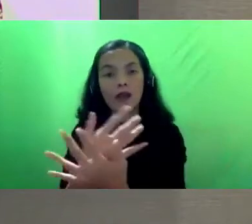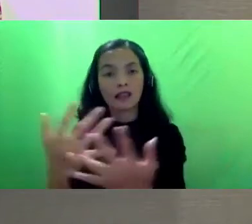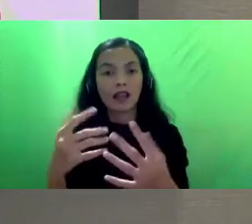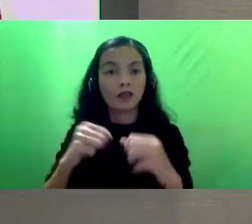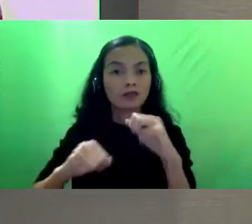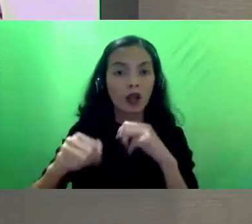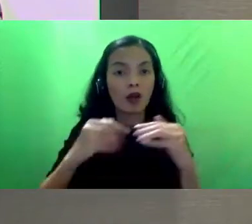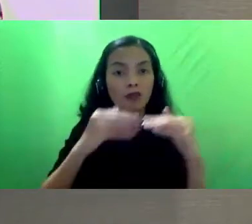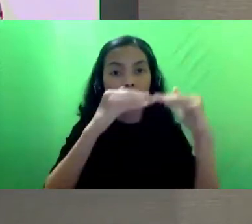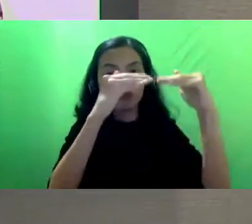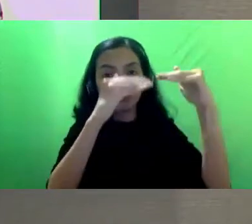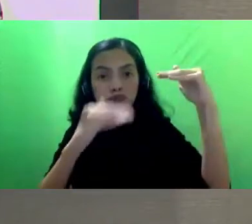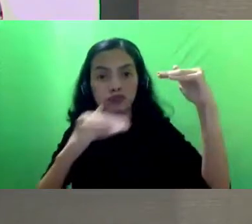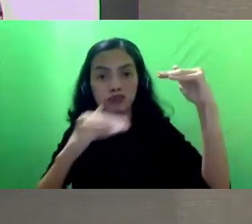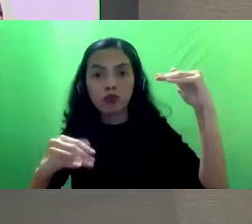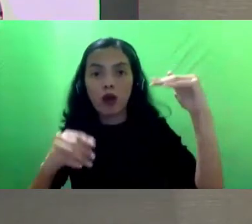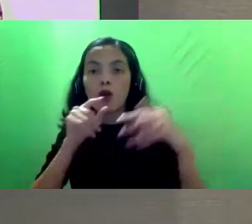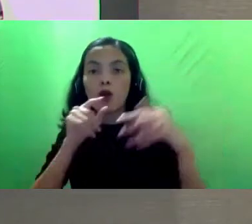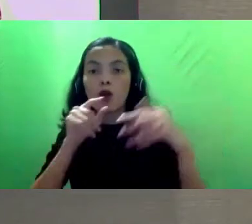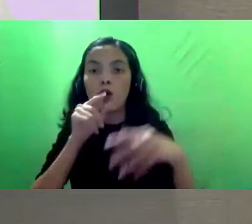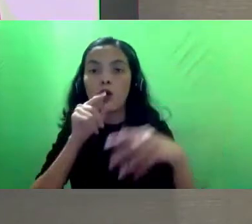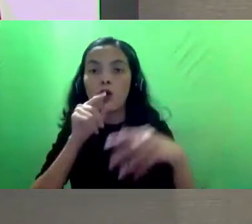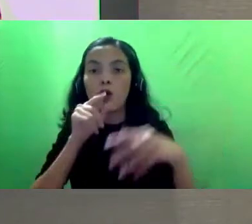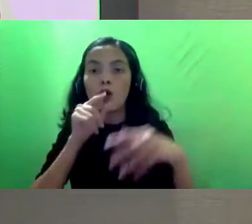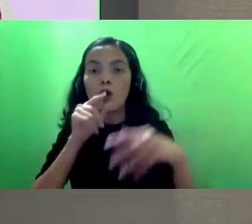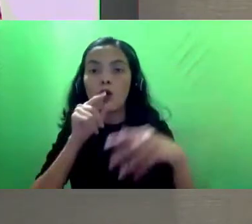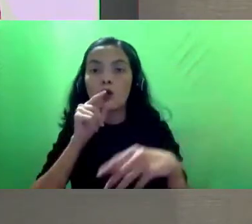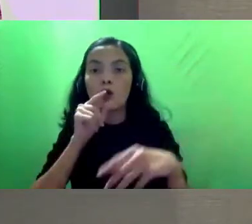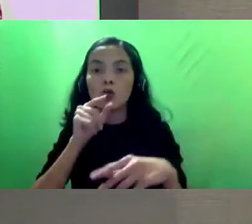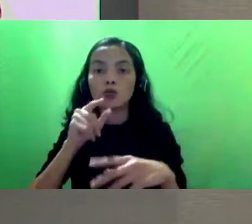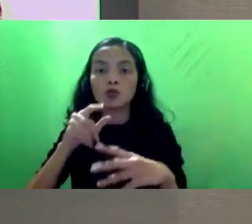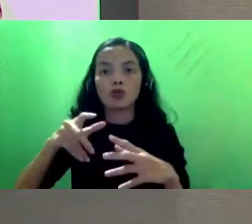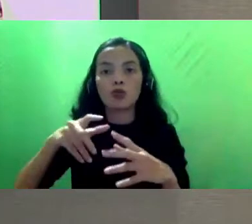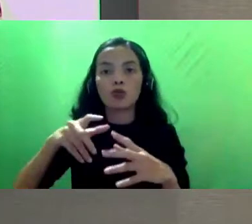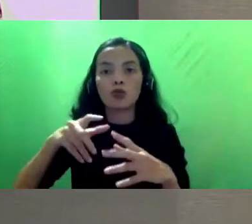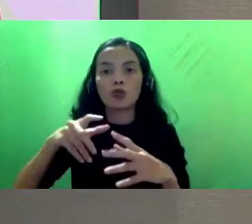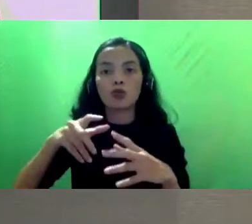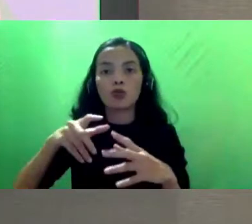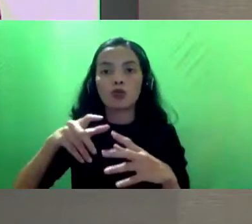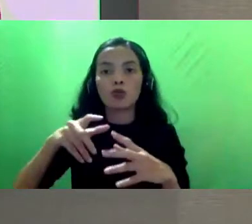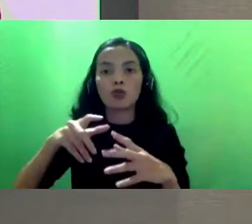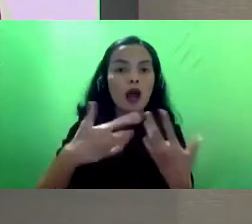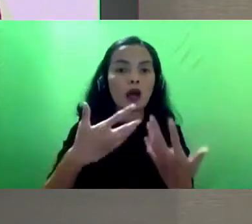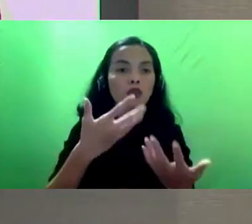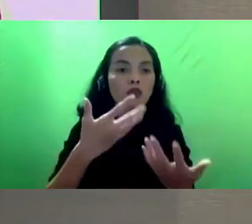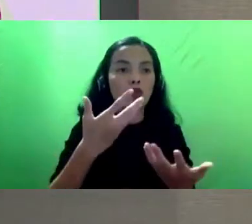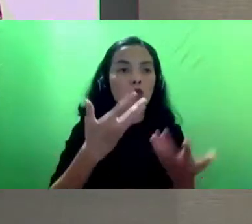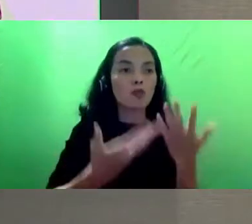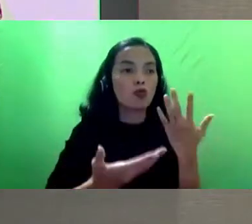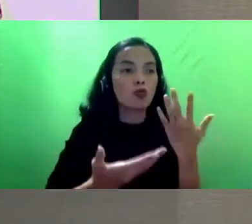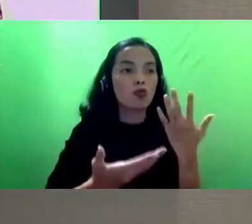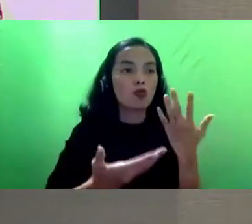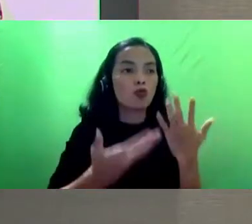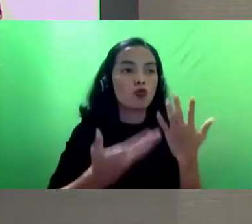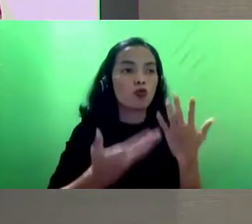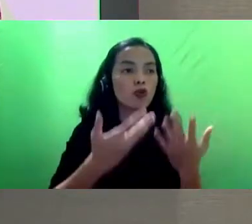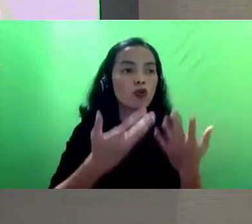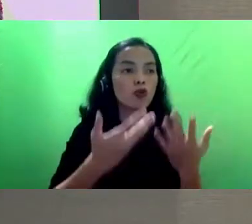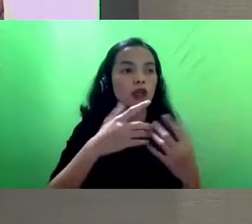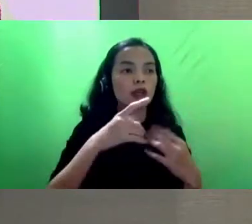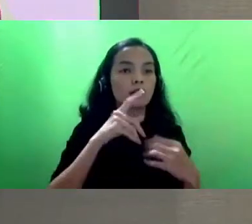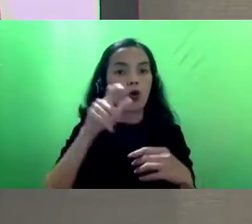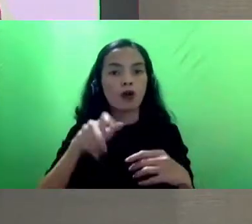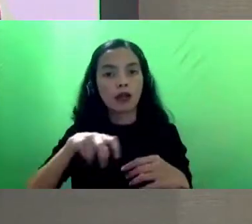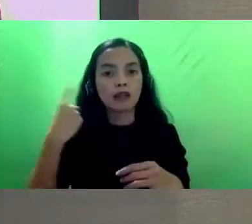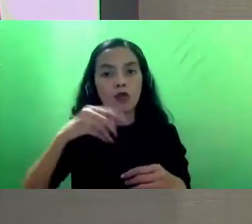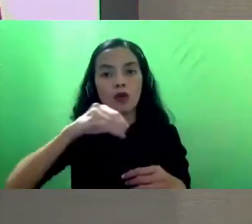areas or their residency actually moving around, things like that. Yeah, the homeless, things like that. So